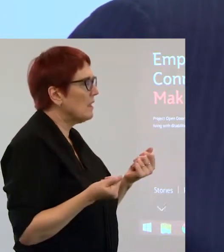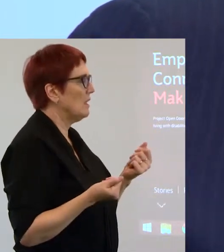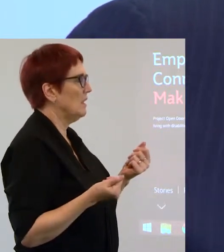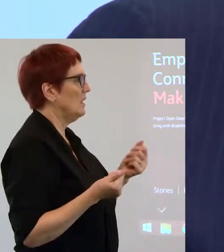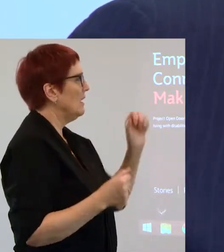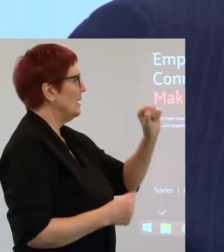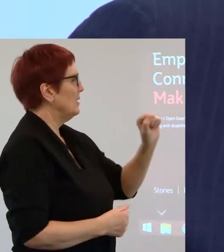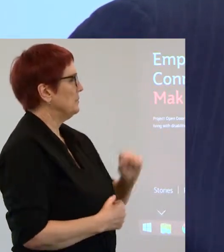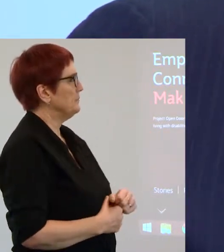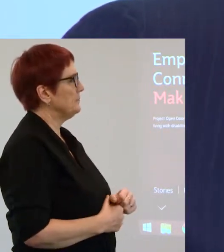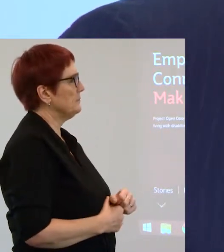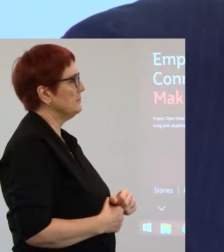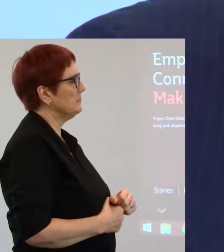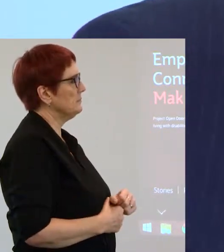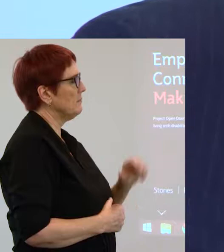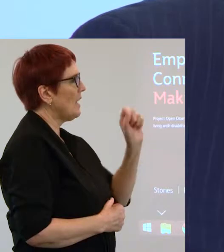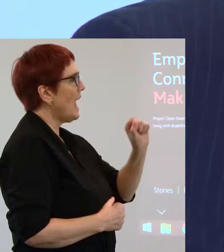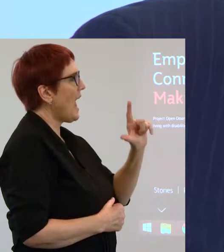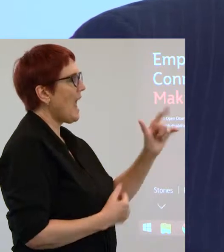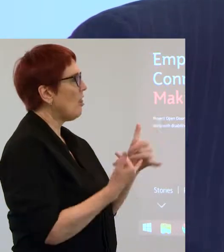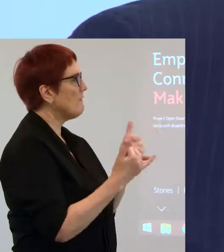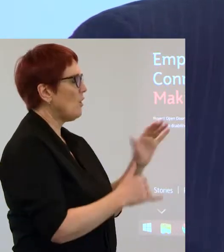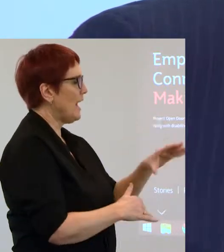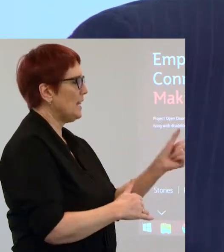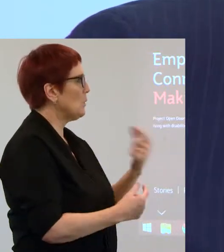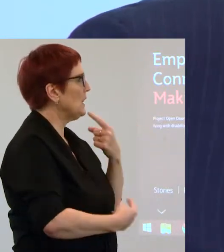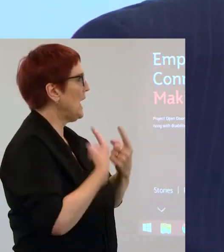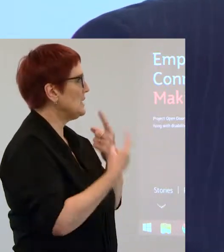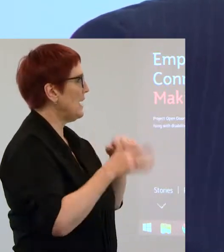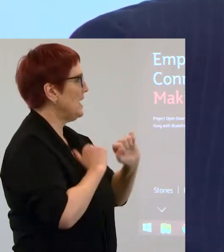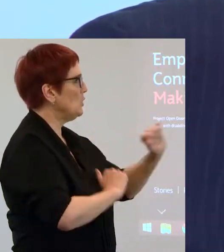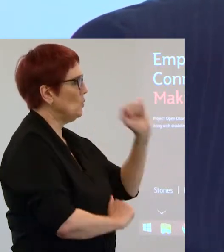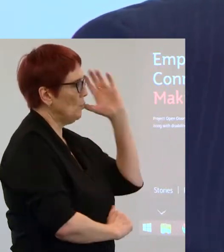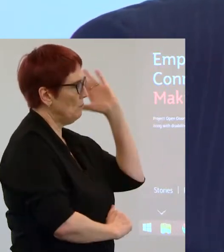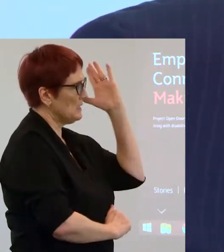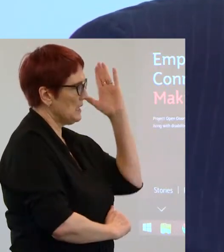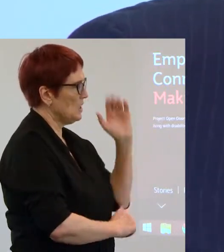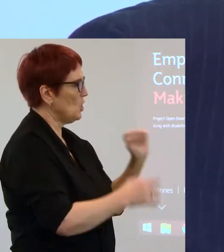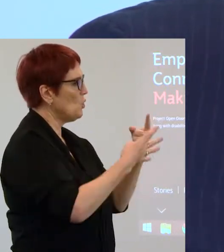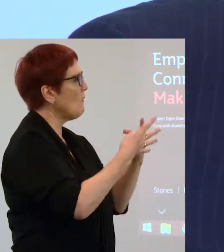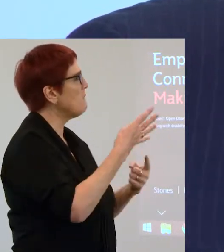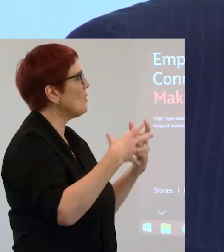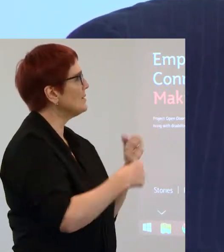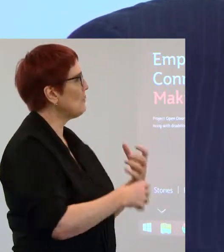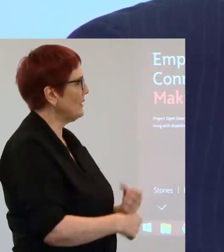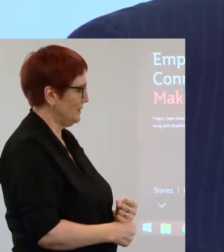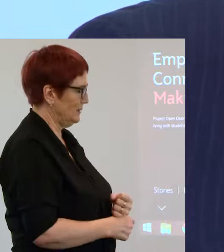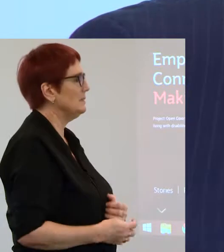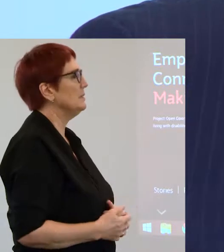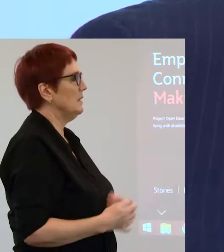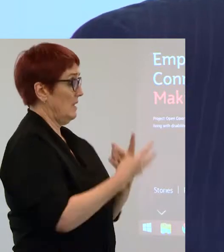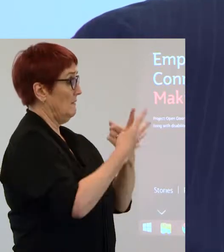think, eloquently put it in his 4 points, but